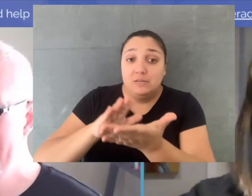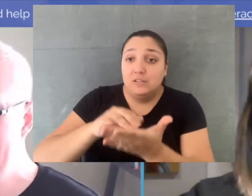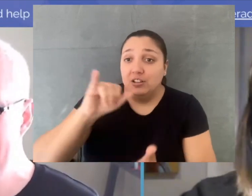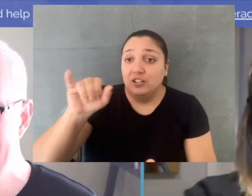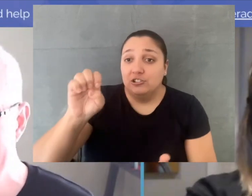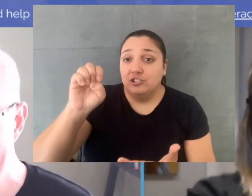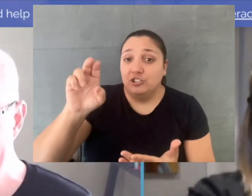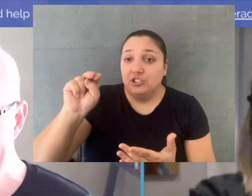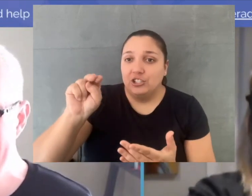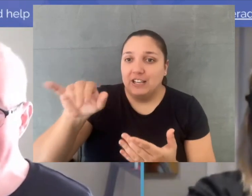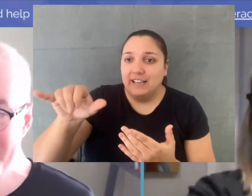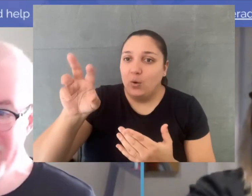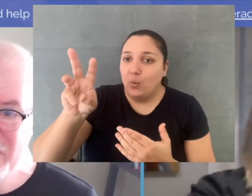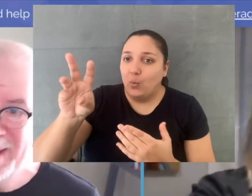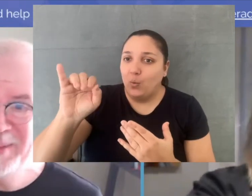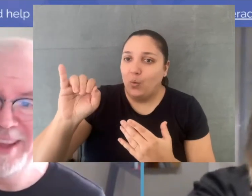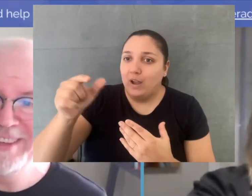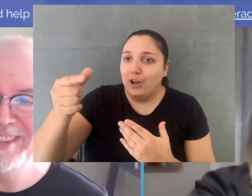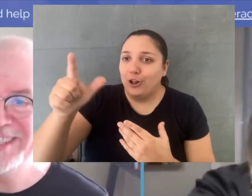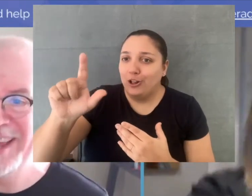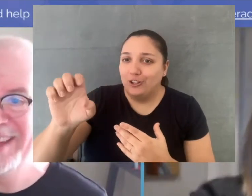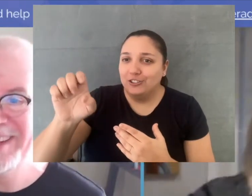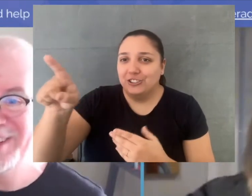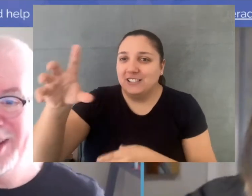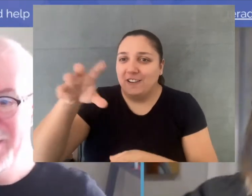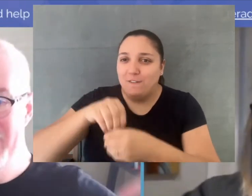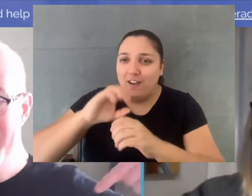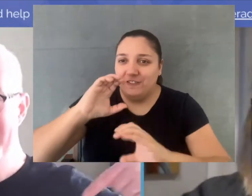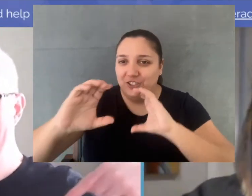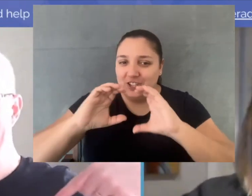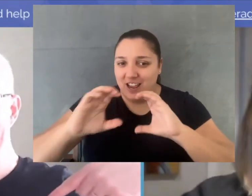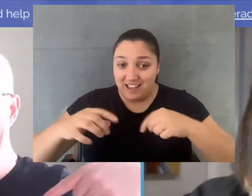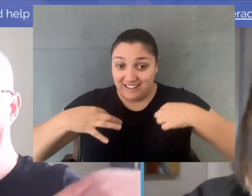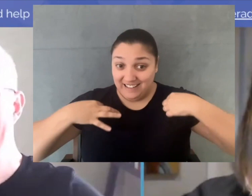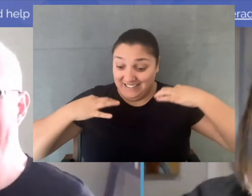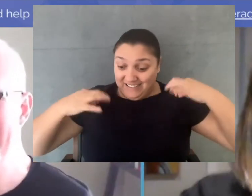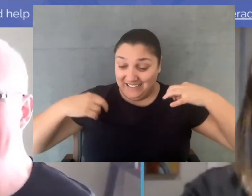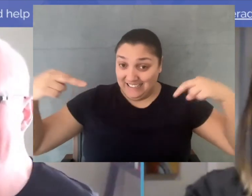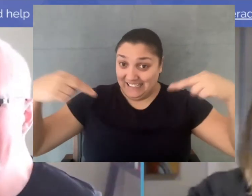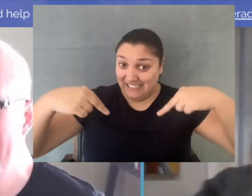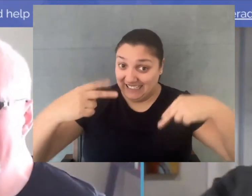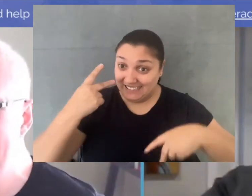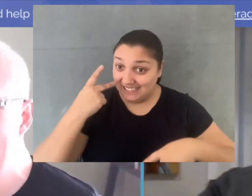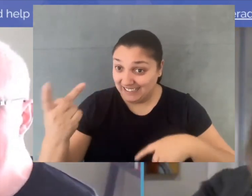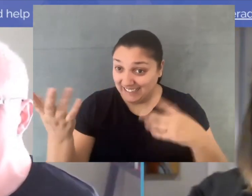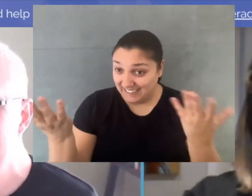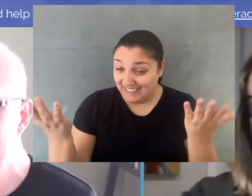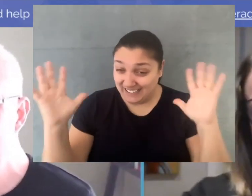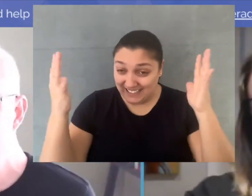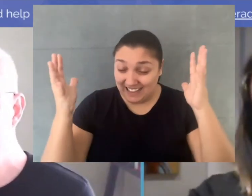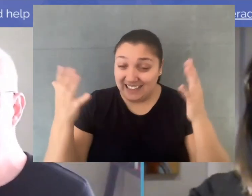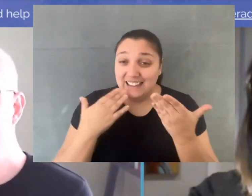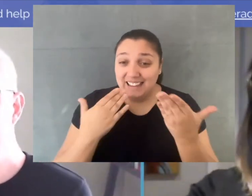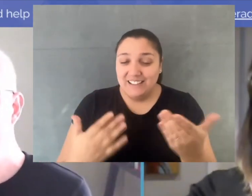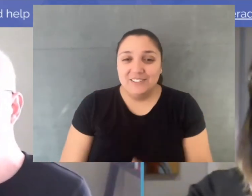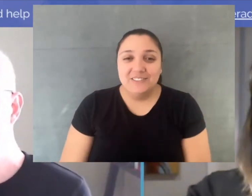out to Jenny Wiggle, who has actually popped onto the chat. Jenny, I'm wearing your t-shirt. Yay, thank you.